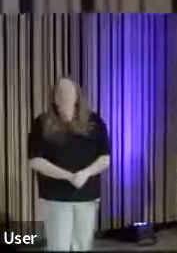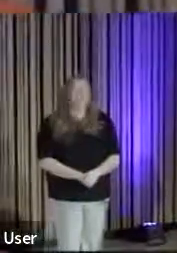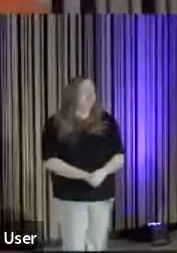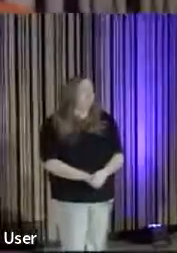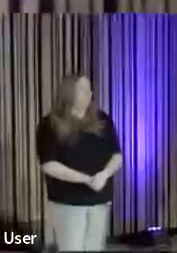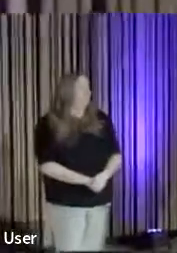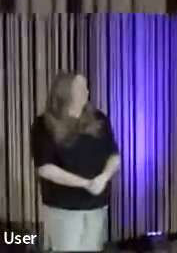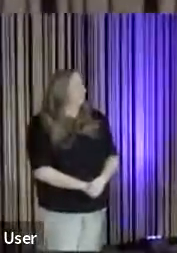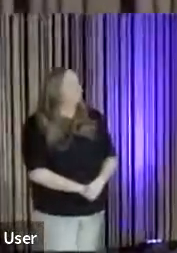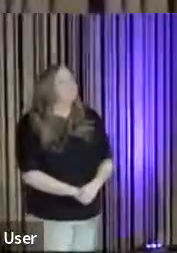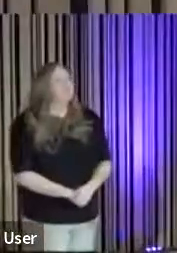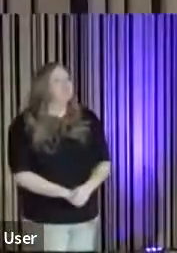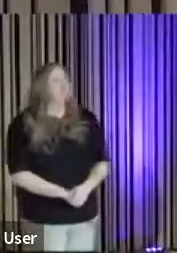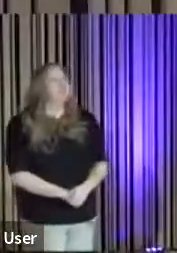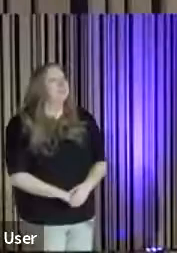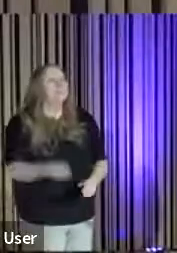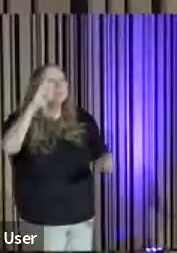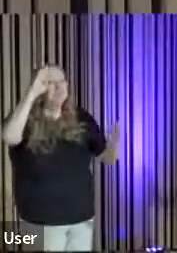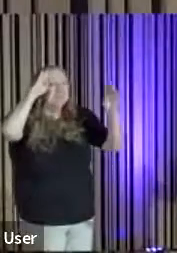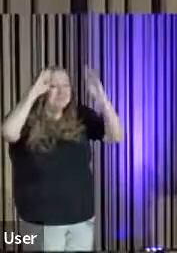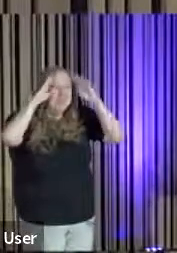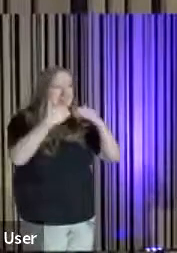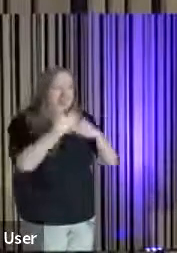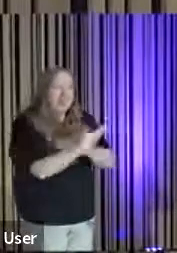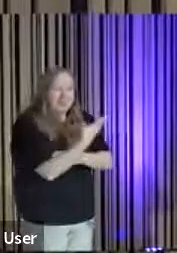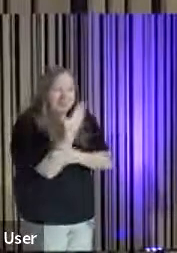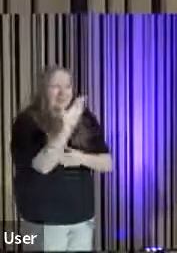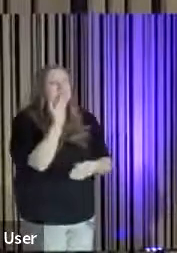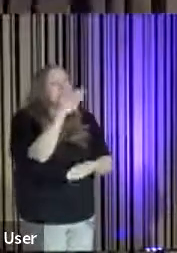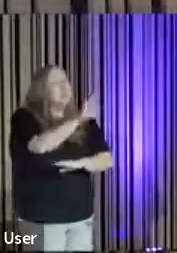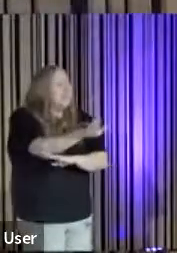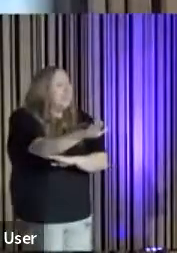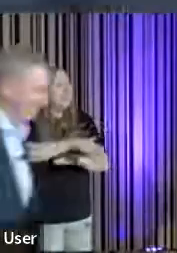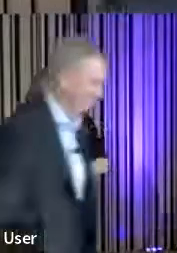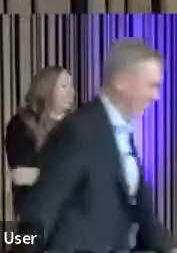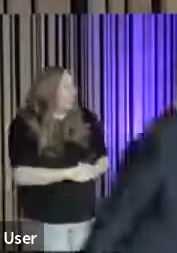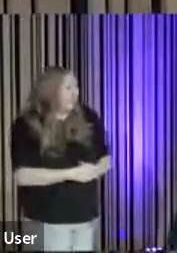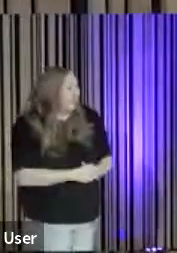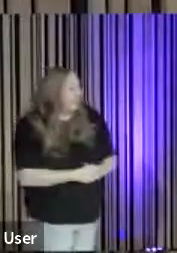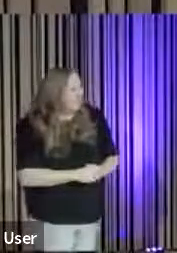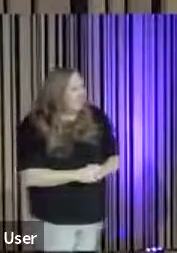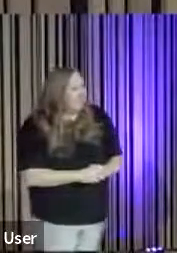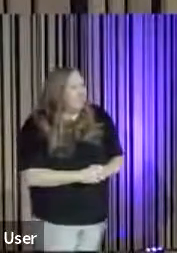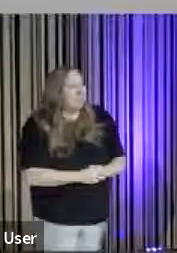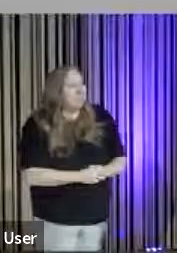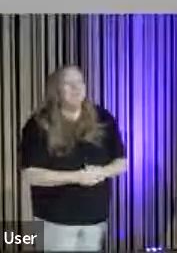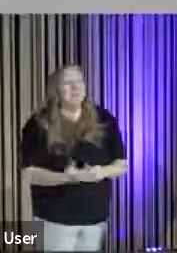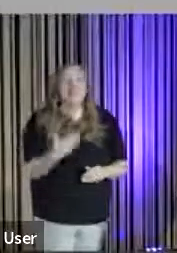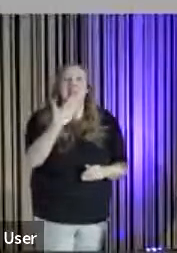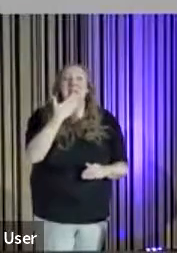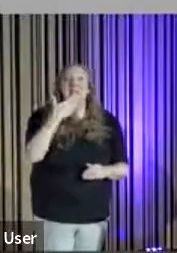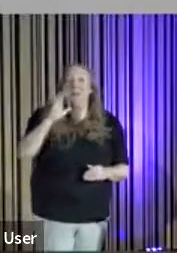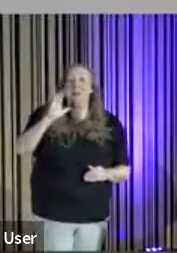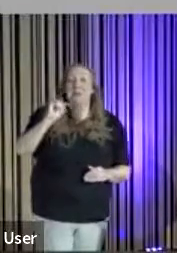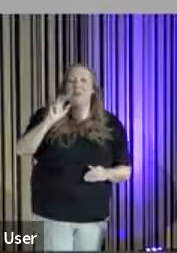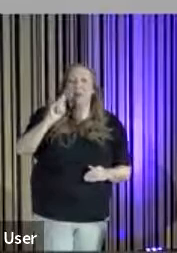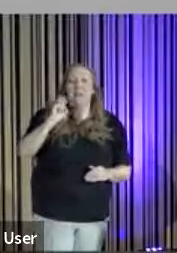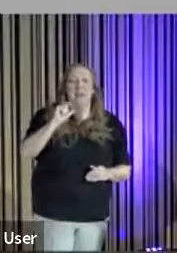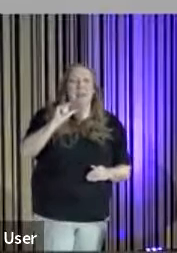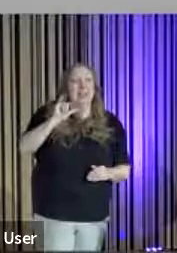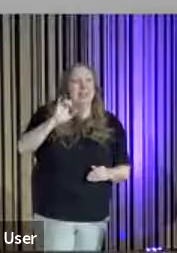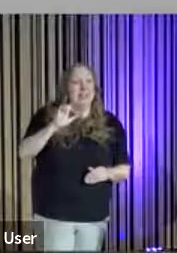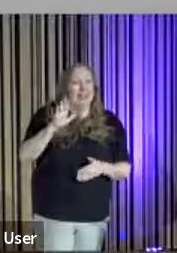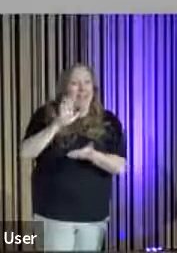Hello, everyone. Good evening. Thank you very much, Carnegie, for having us tonight. It's a fantastic